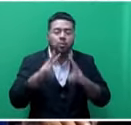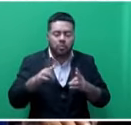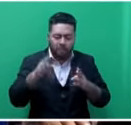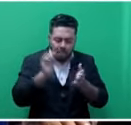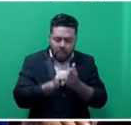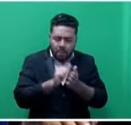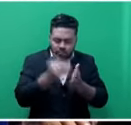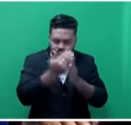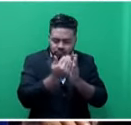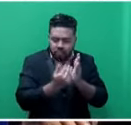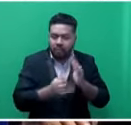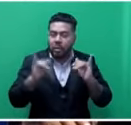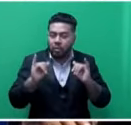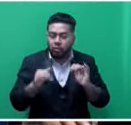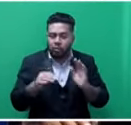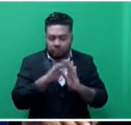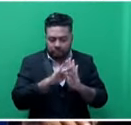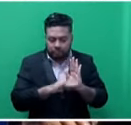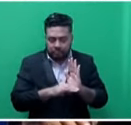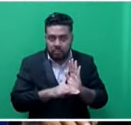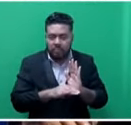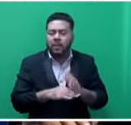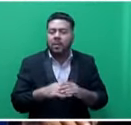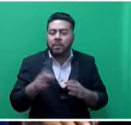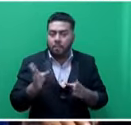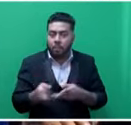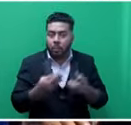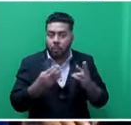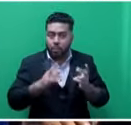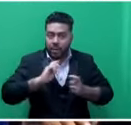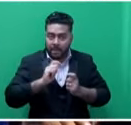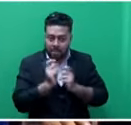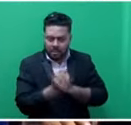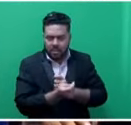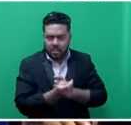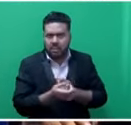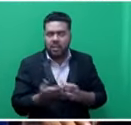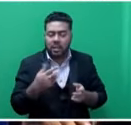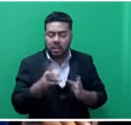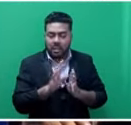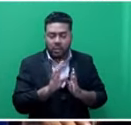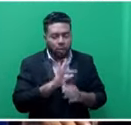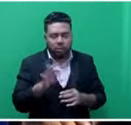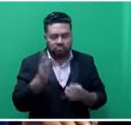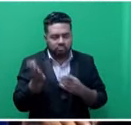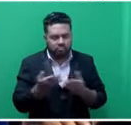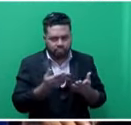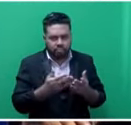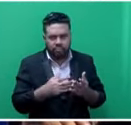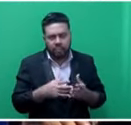at the issues identified. The proposed amendments to electoral legislations will not bring about